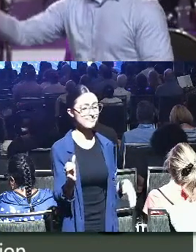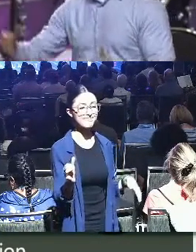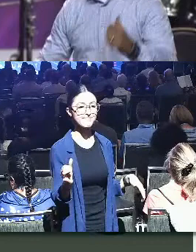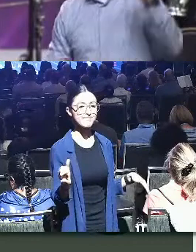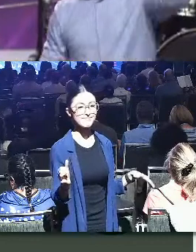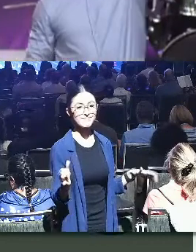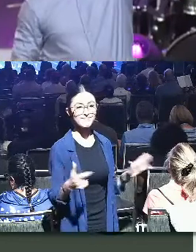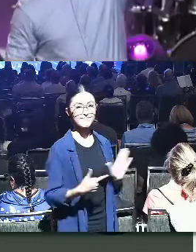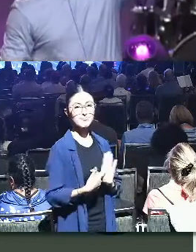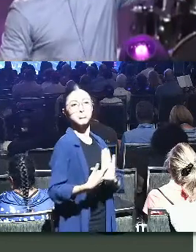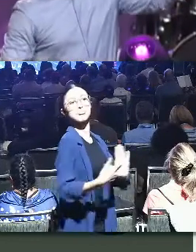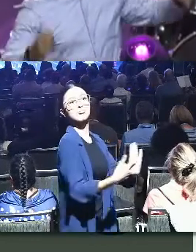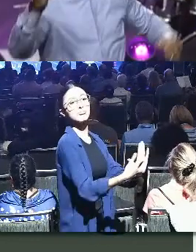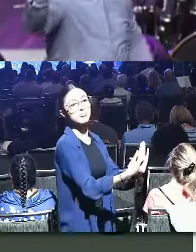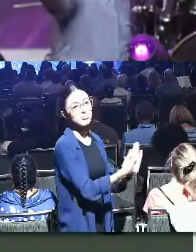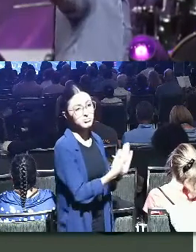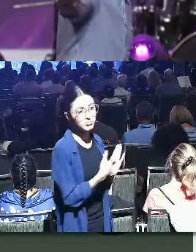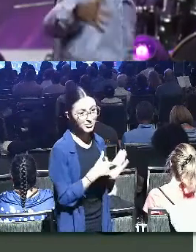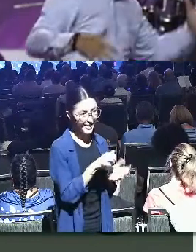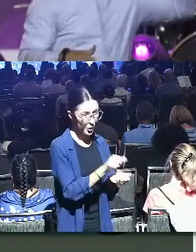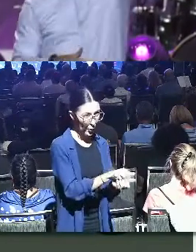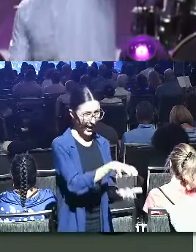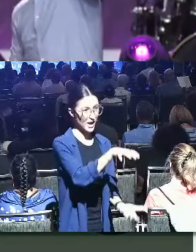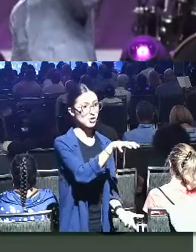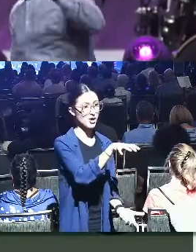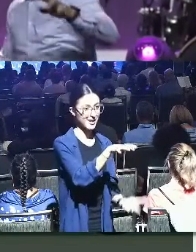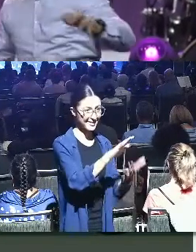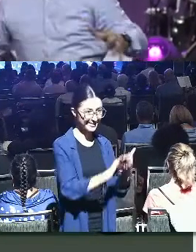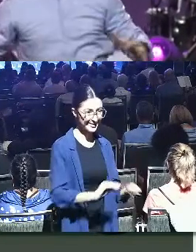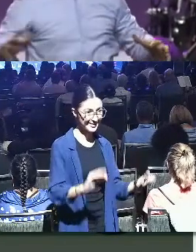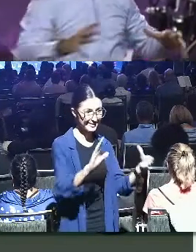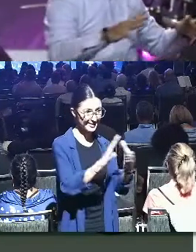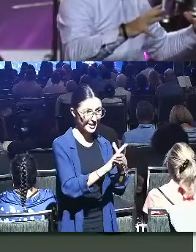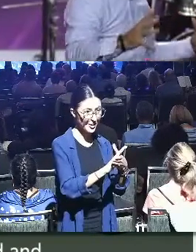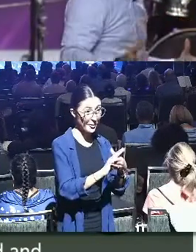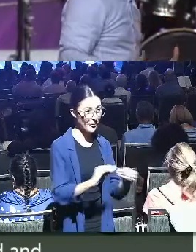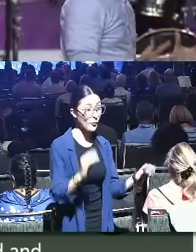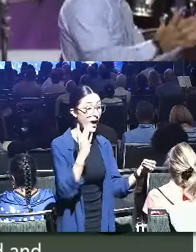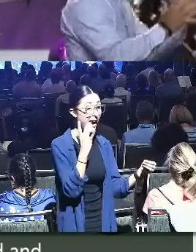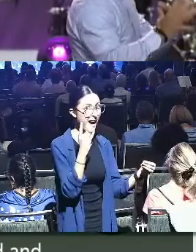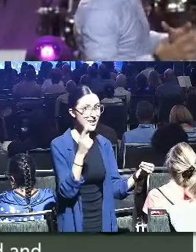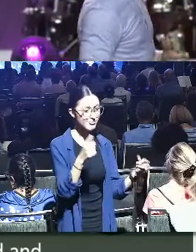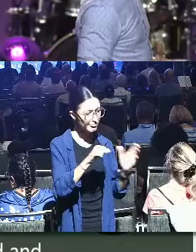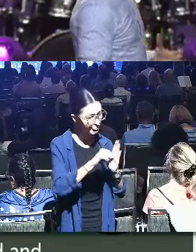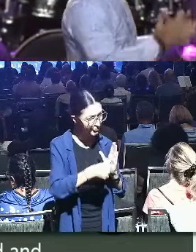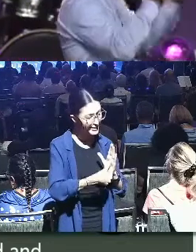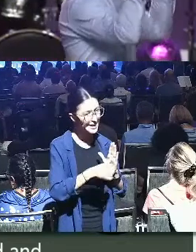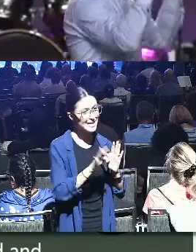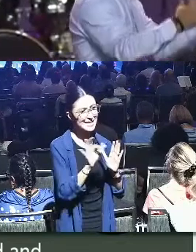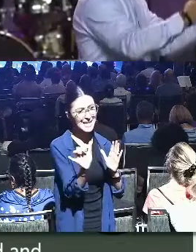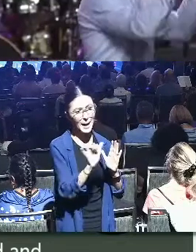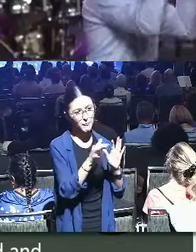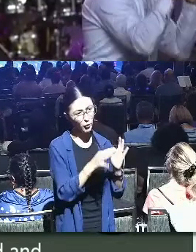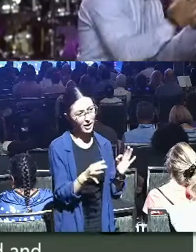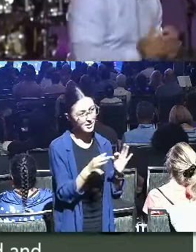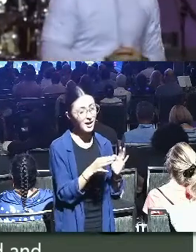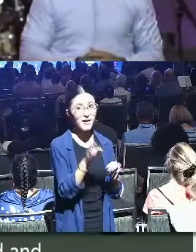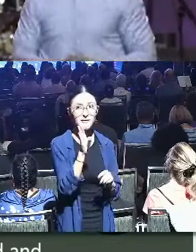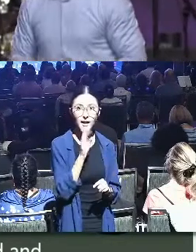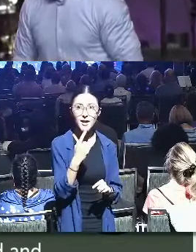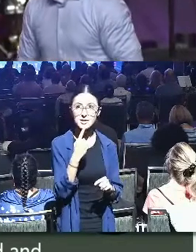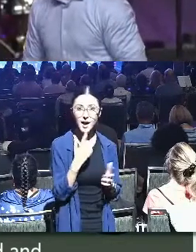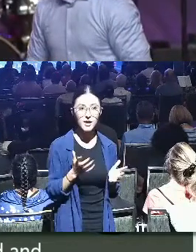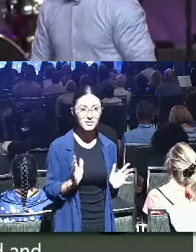God said, and then this thing pops up, and then God said, and that thing pops up. And you know what's so amazing is one author said, we serve a